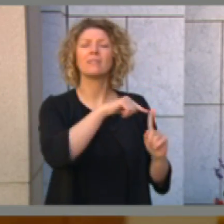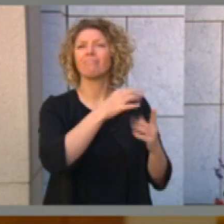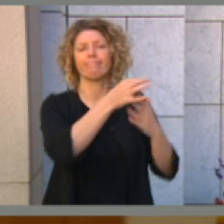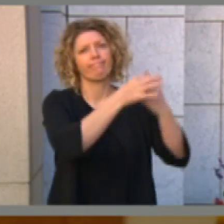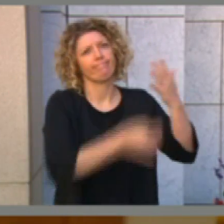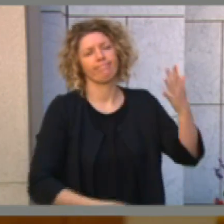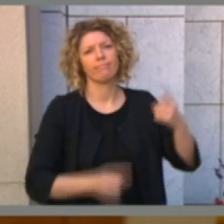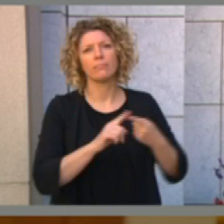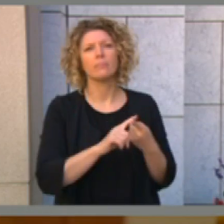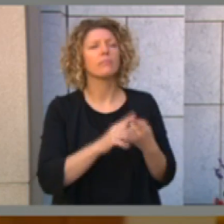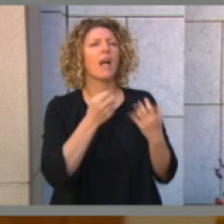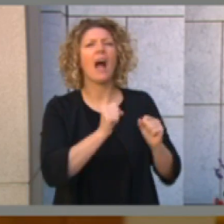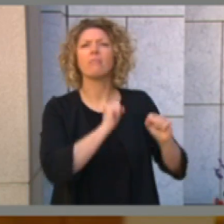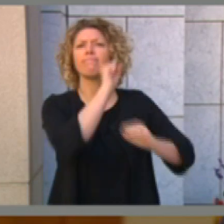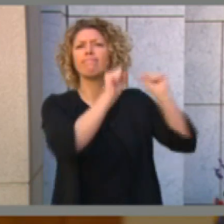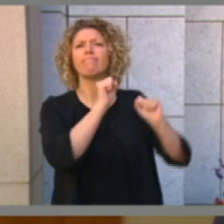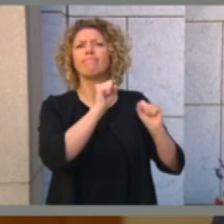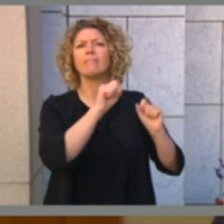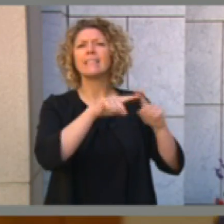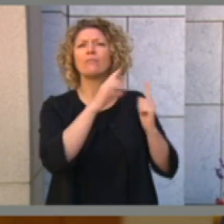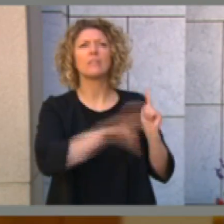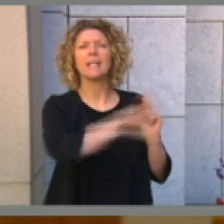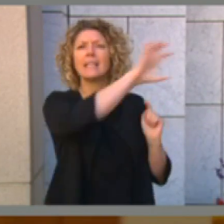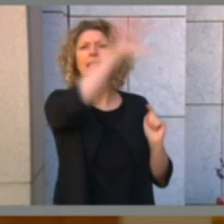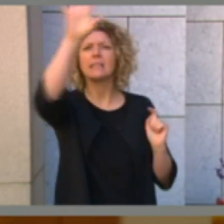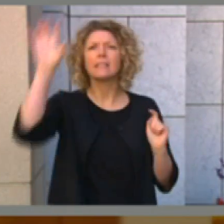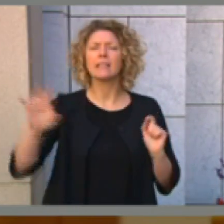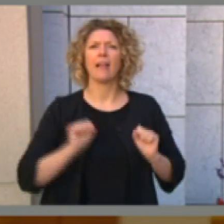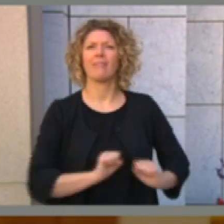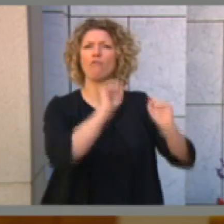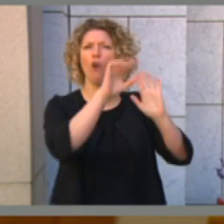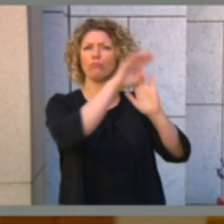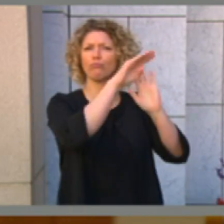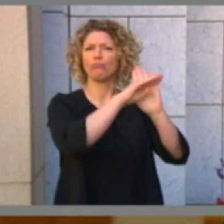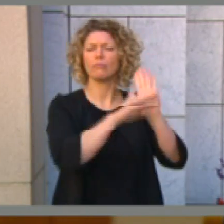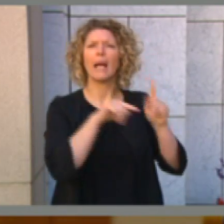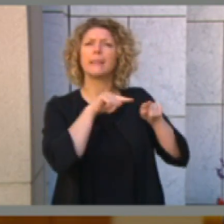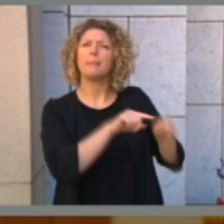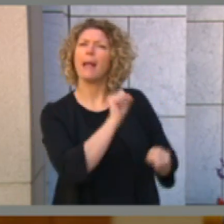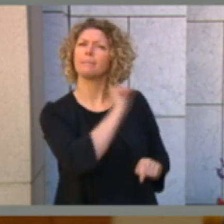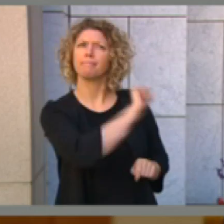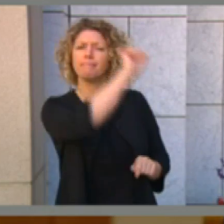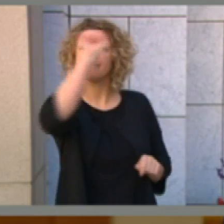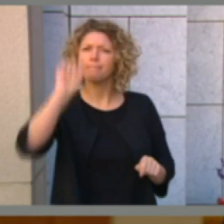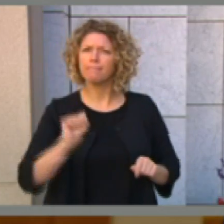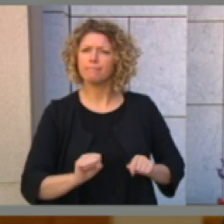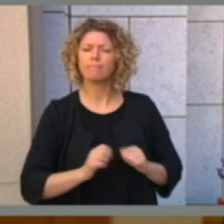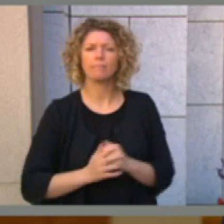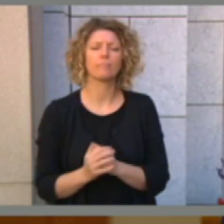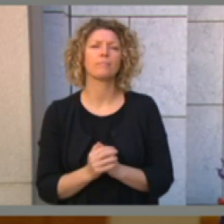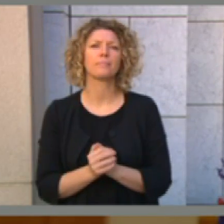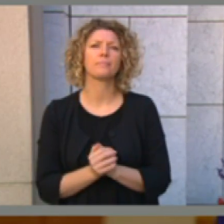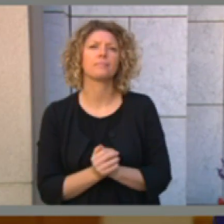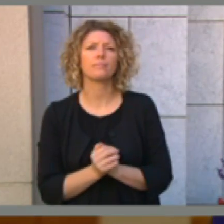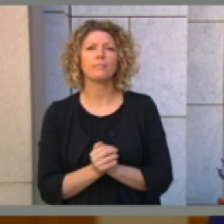else. States and territories have the ability to add to those lists as they see fit based on the advice, and that we're obviously seeking to coordinate that.